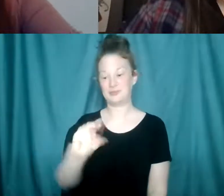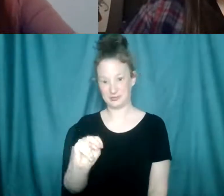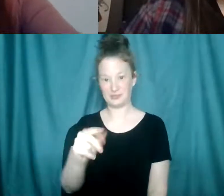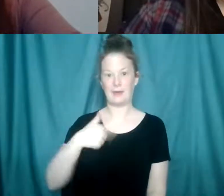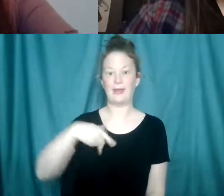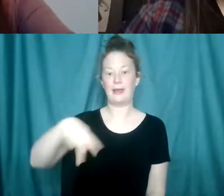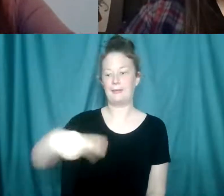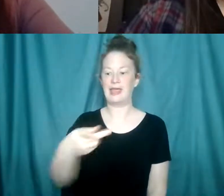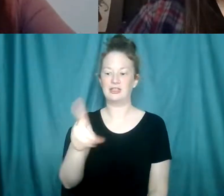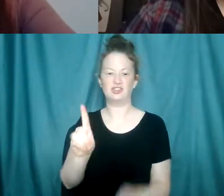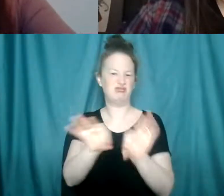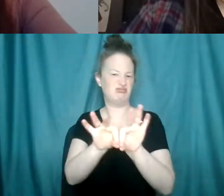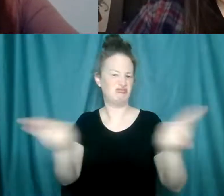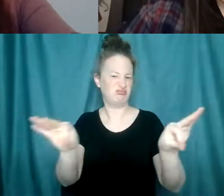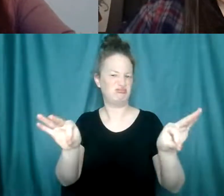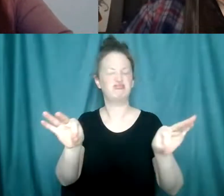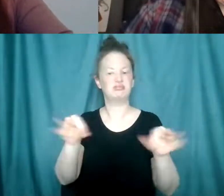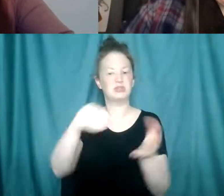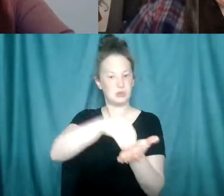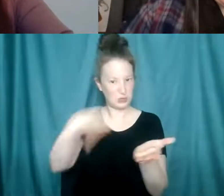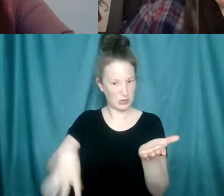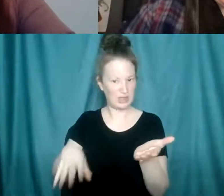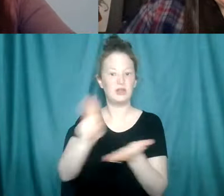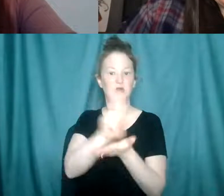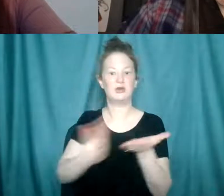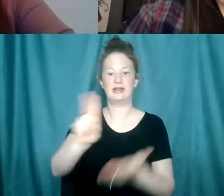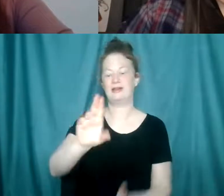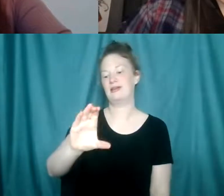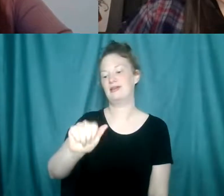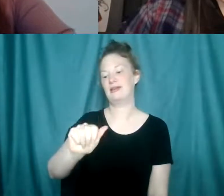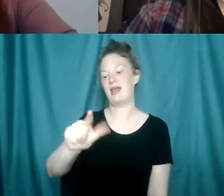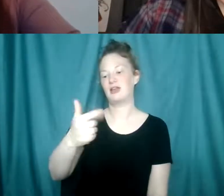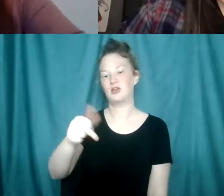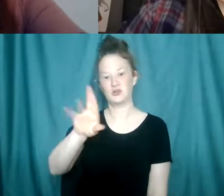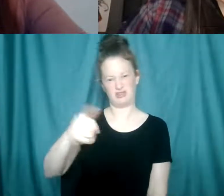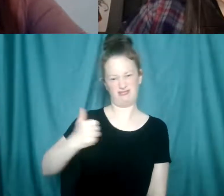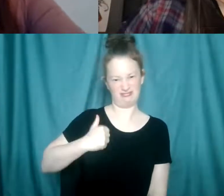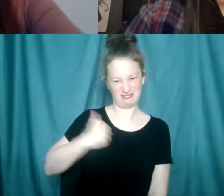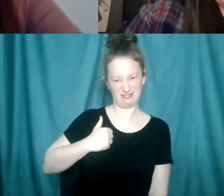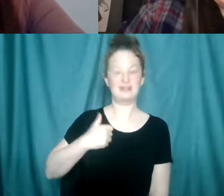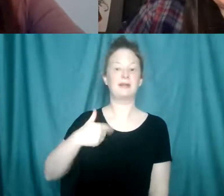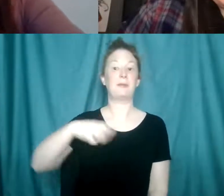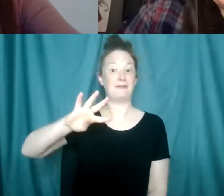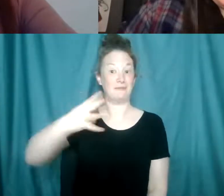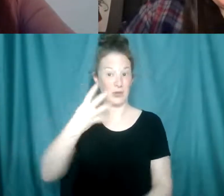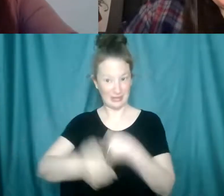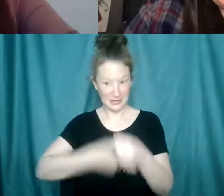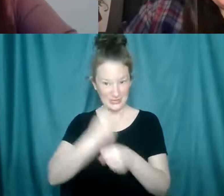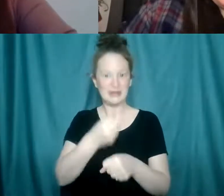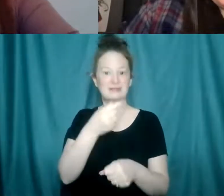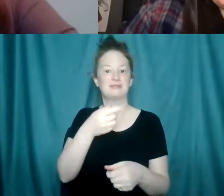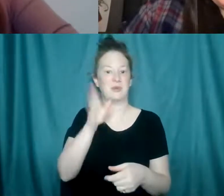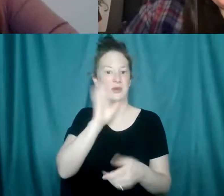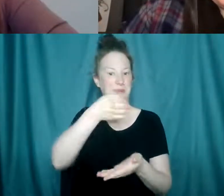PhD candidate at the University of Calgary. I'm currently doing my 4th year, and I'm finishing up in April,